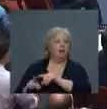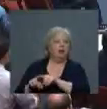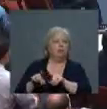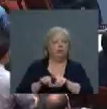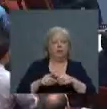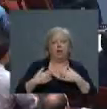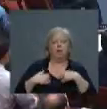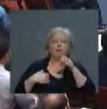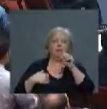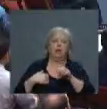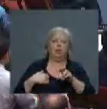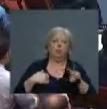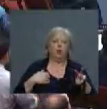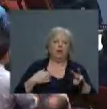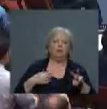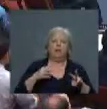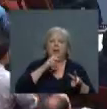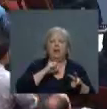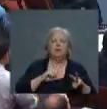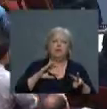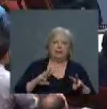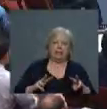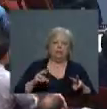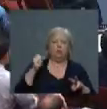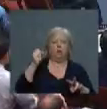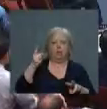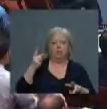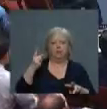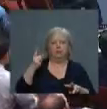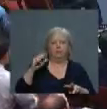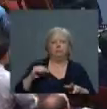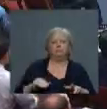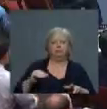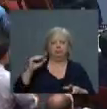have Southwest 6 to 11.